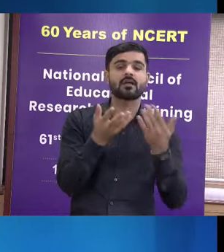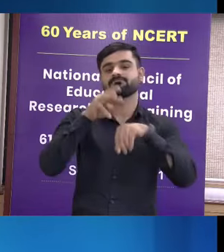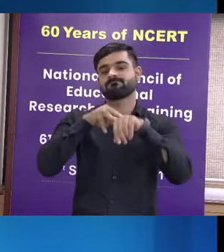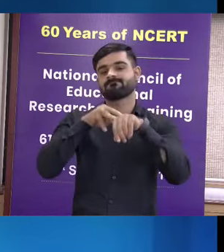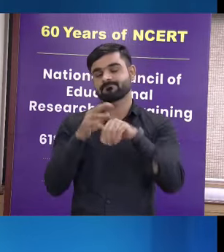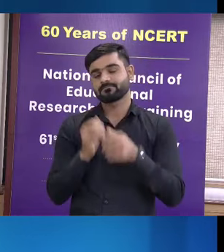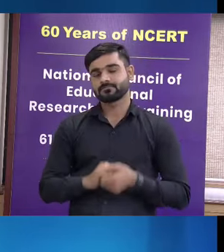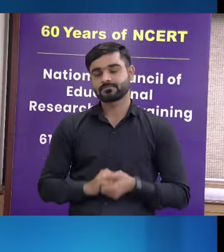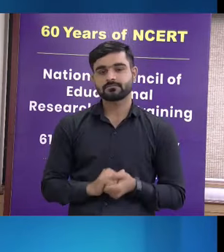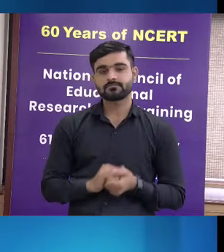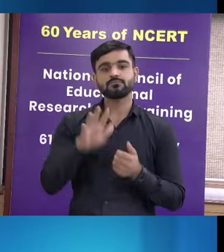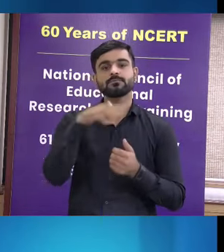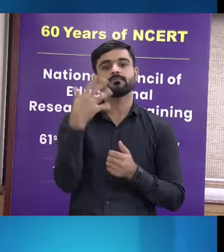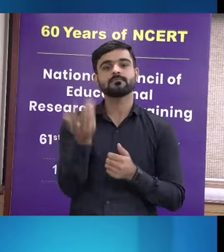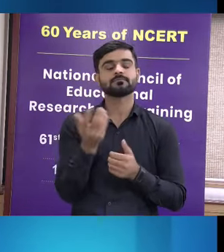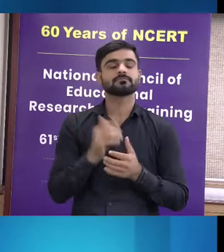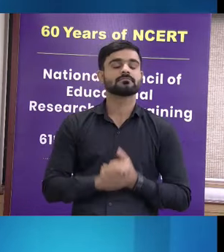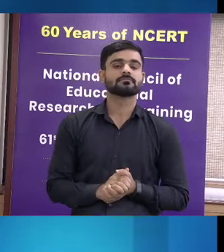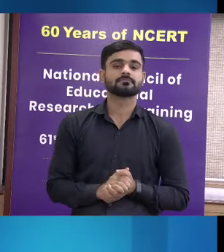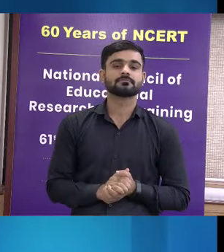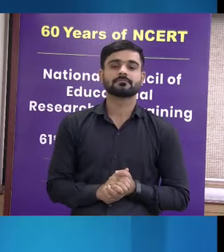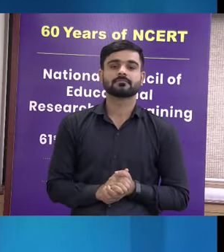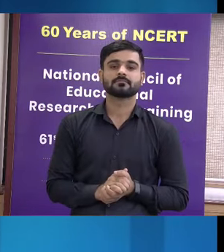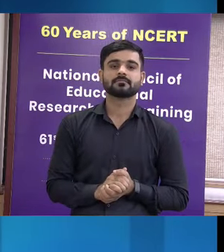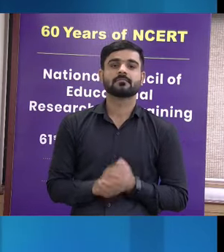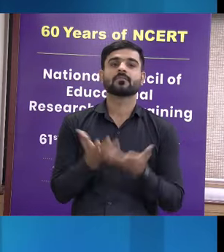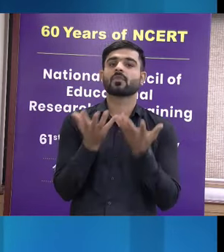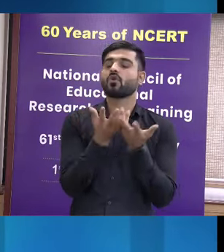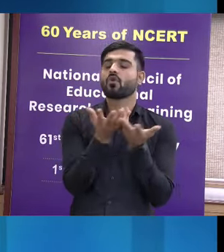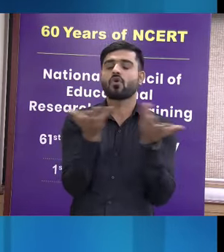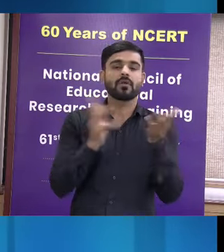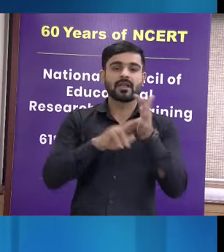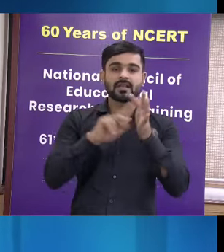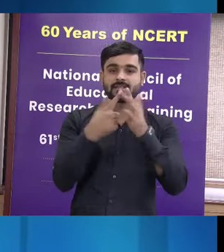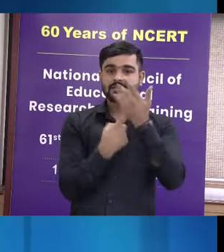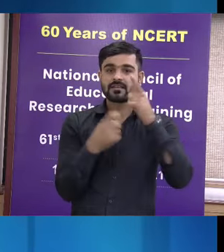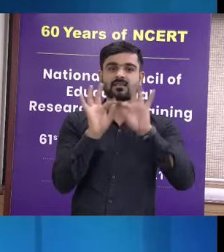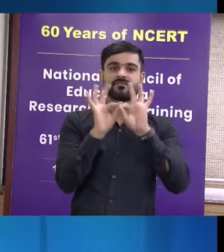members, and family of NCERT,